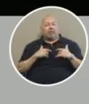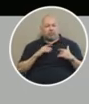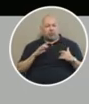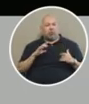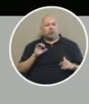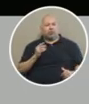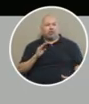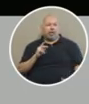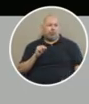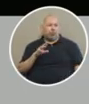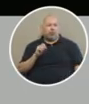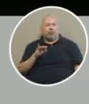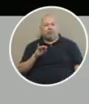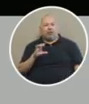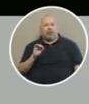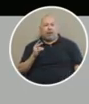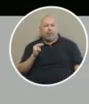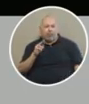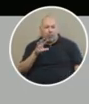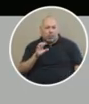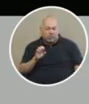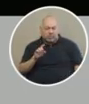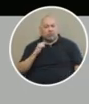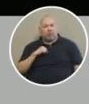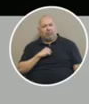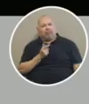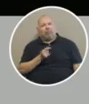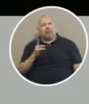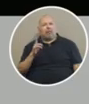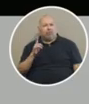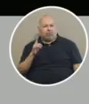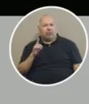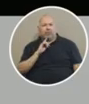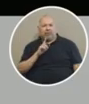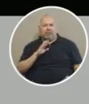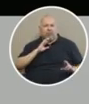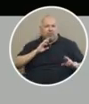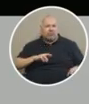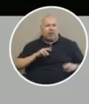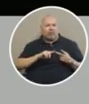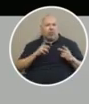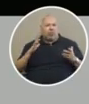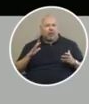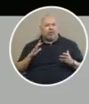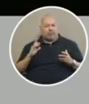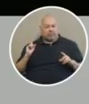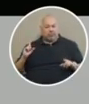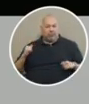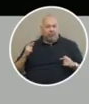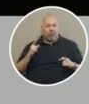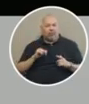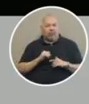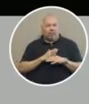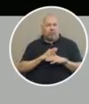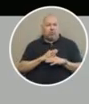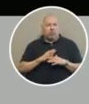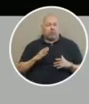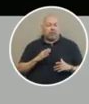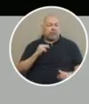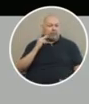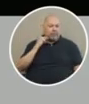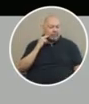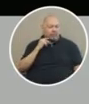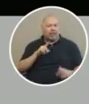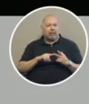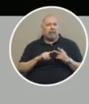Chamber, of which we've been receiving various number of respondents already to date. Between the Hispanic